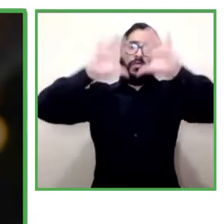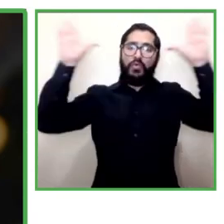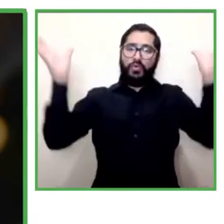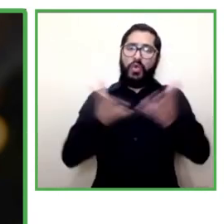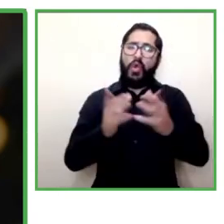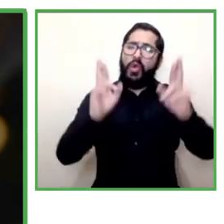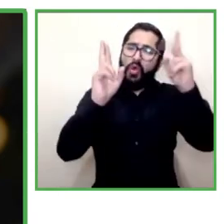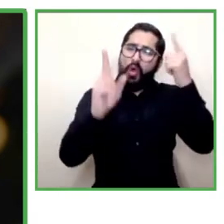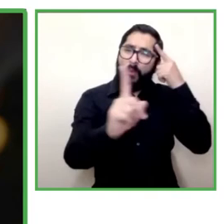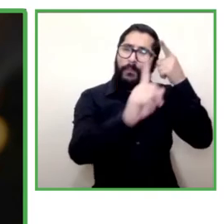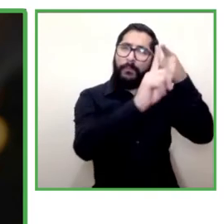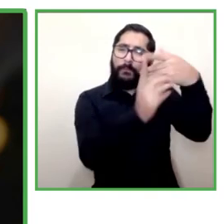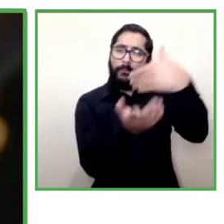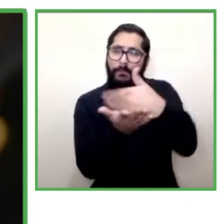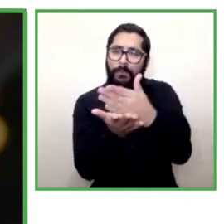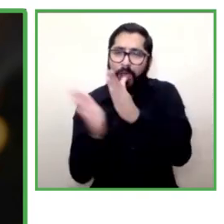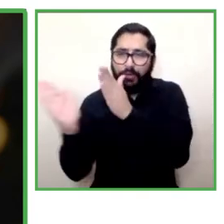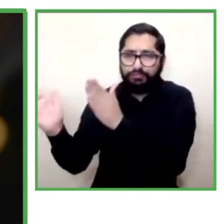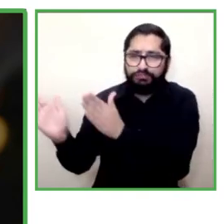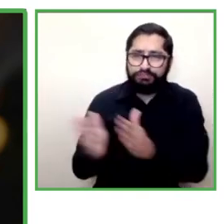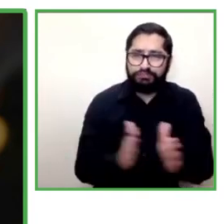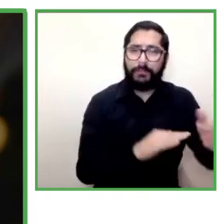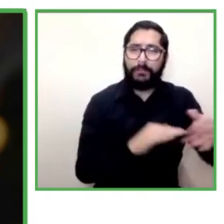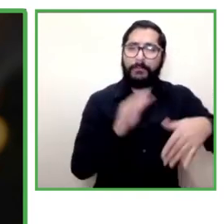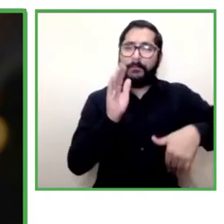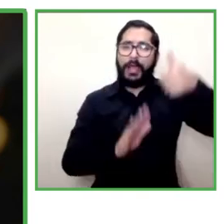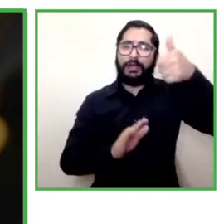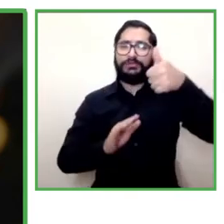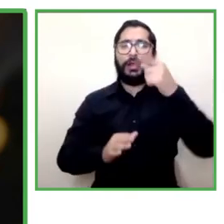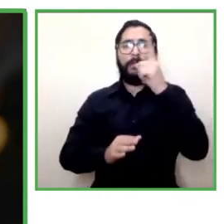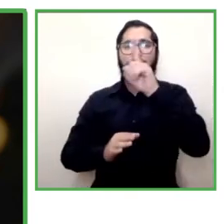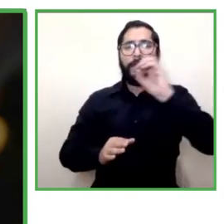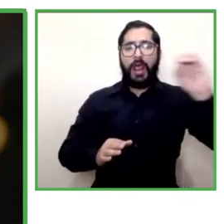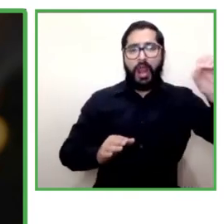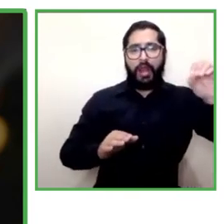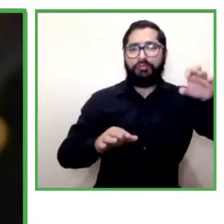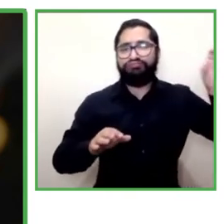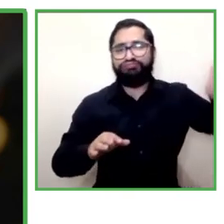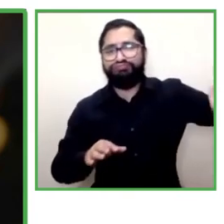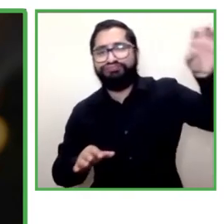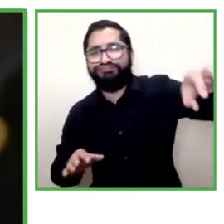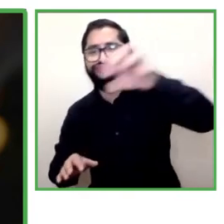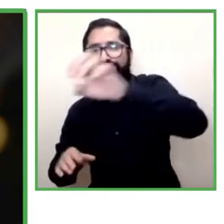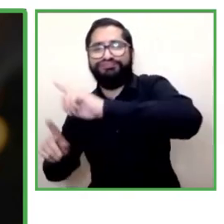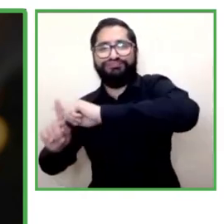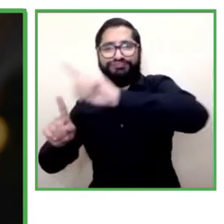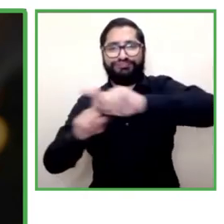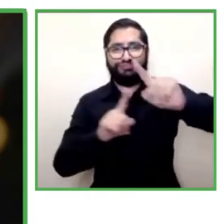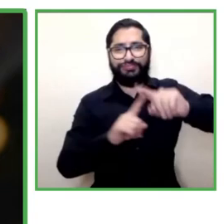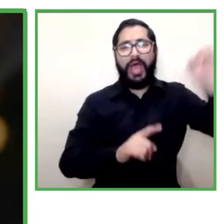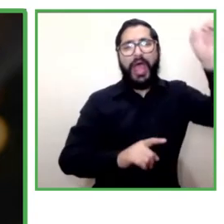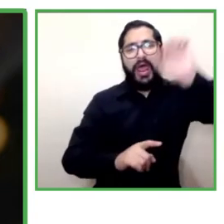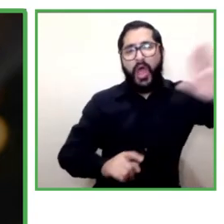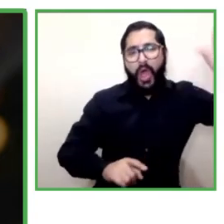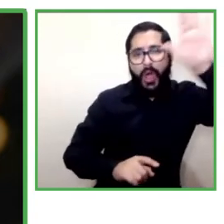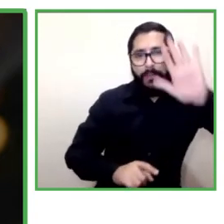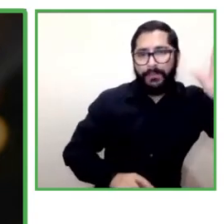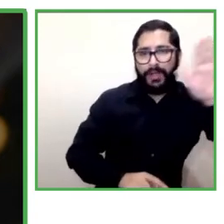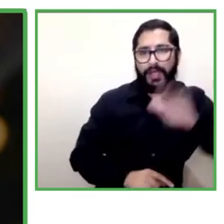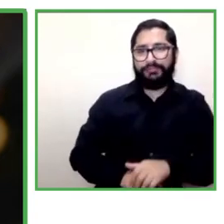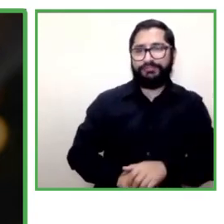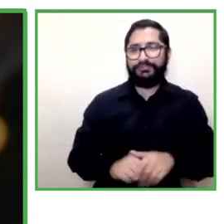the Europe and Middle East and North Africa region. And we believe we can achieve this with your help. If